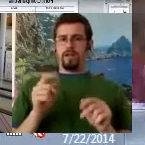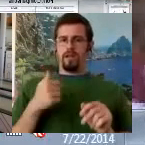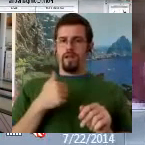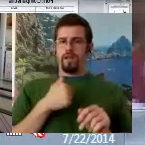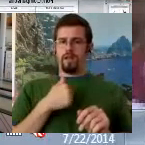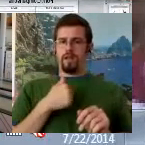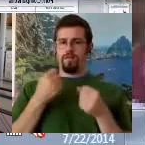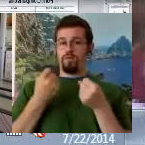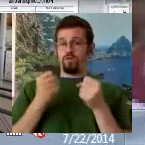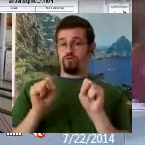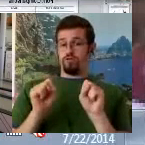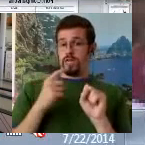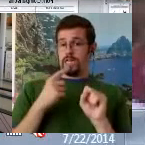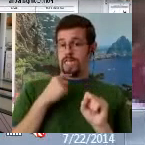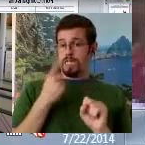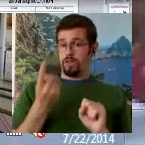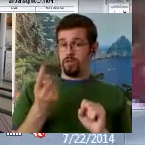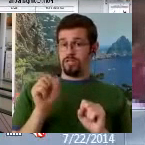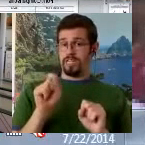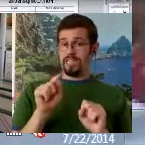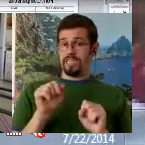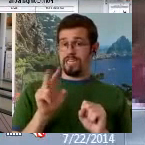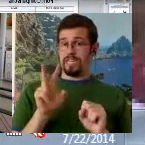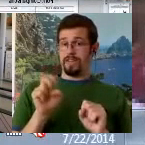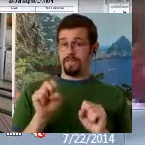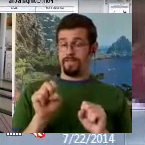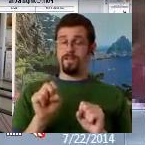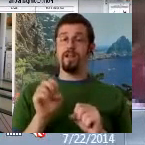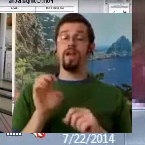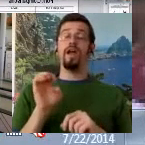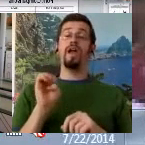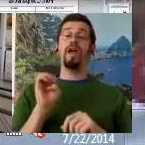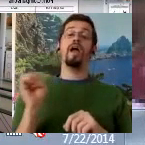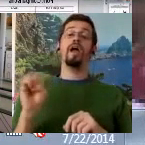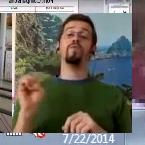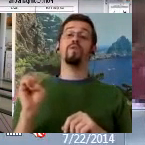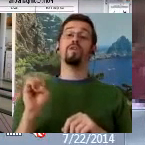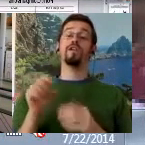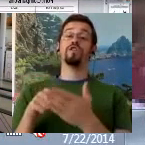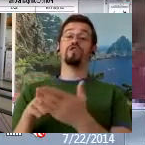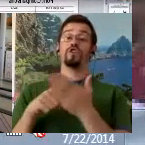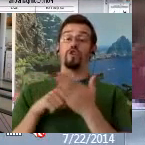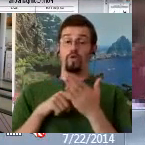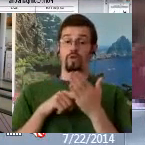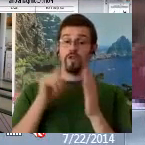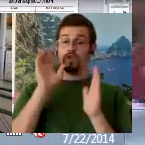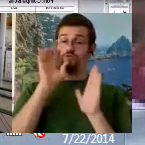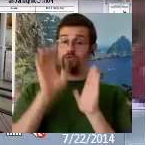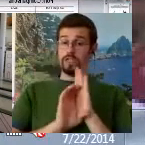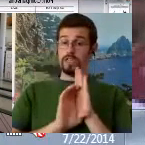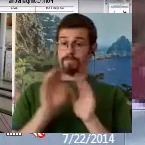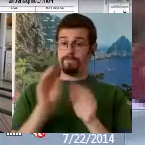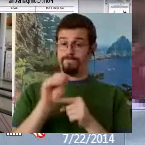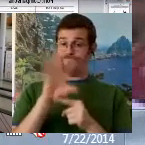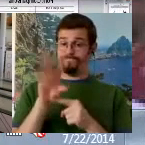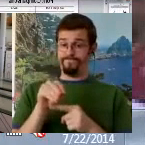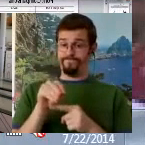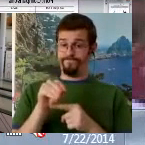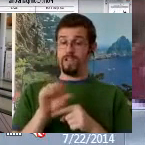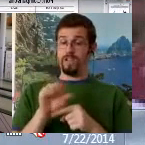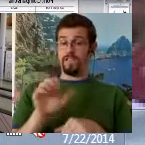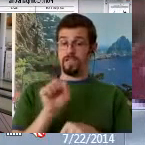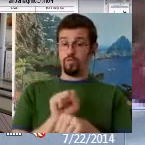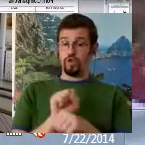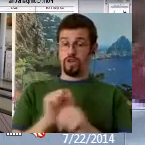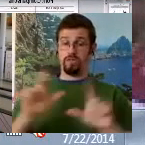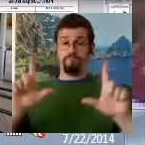just tell you, Steve, that I noticed that Eduardo showed us some screen captures of his work, where he had just